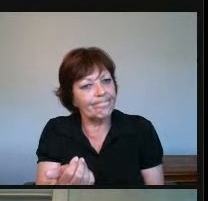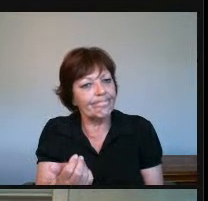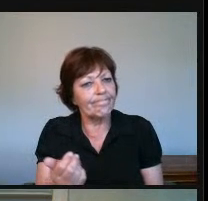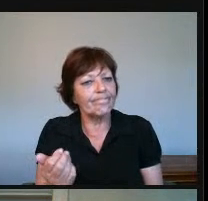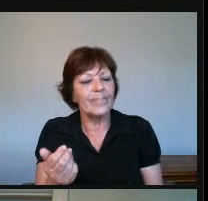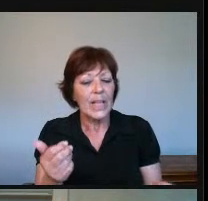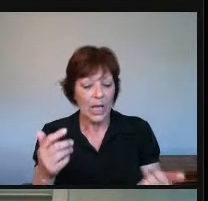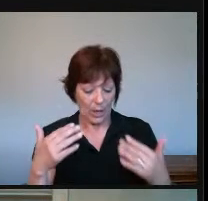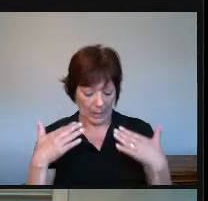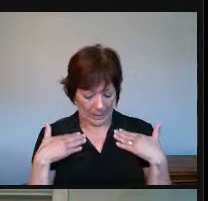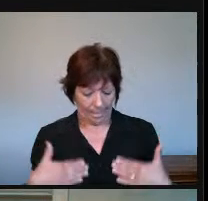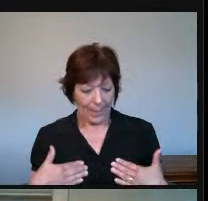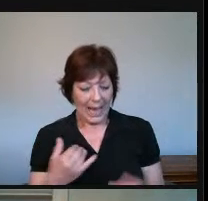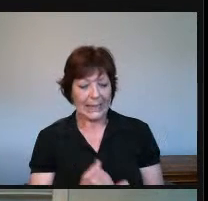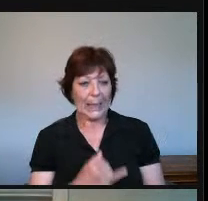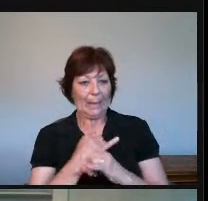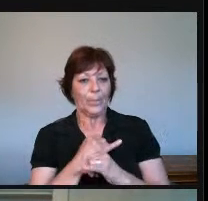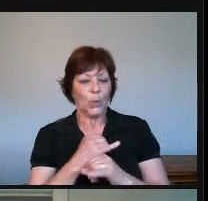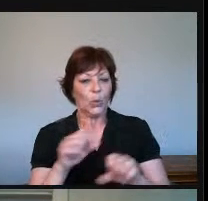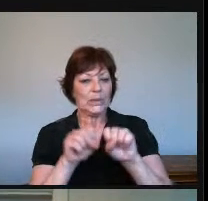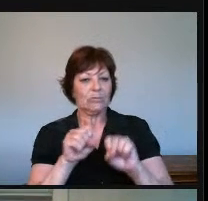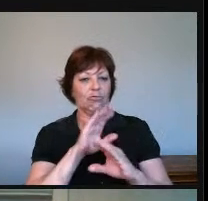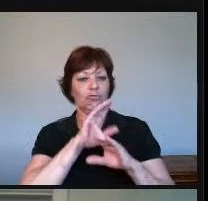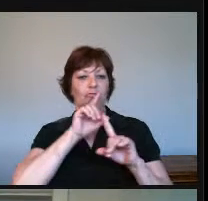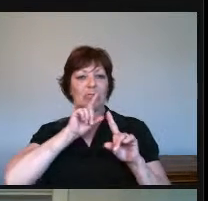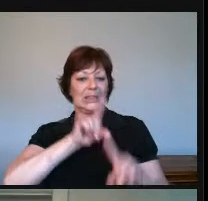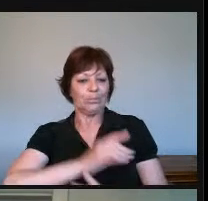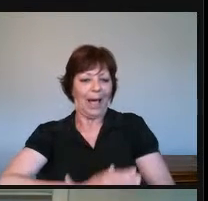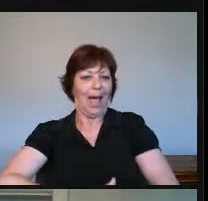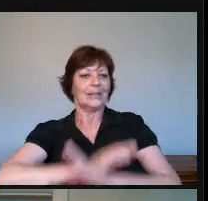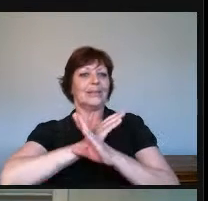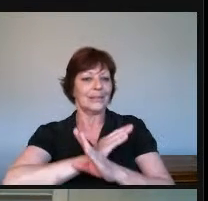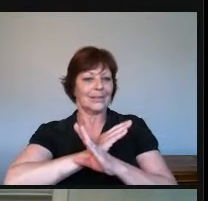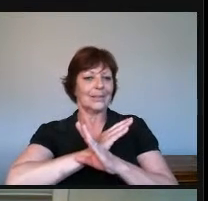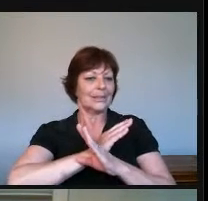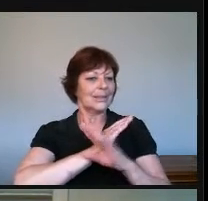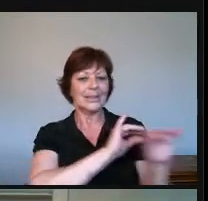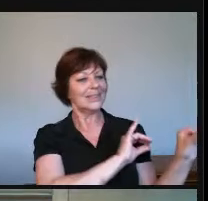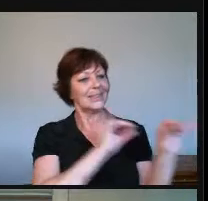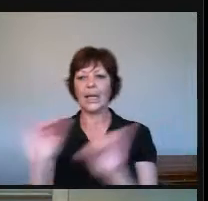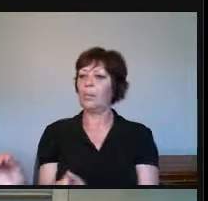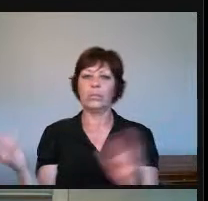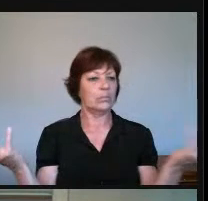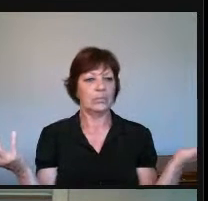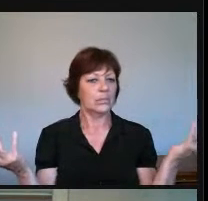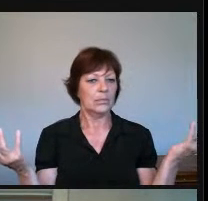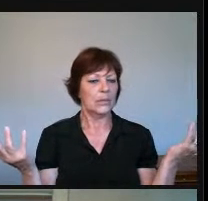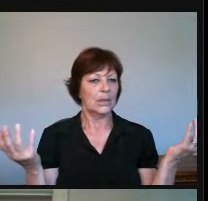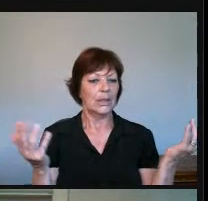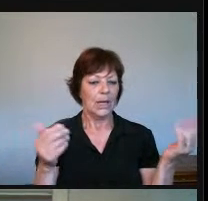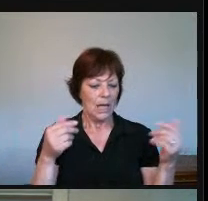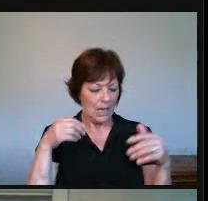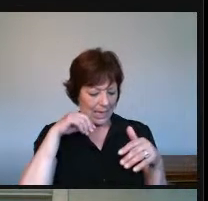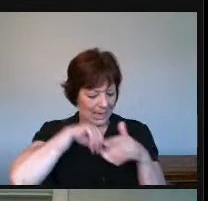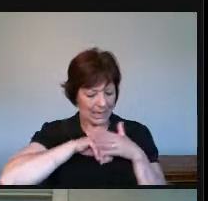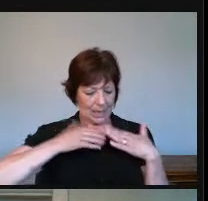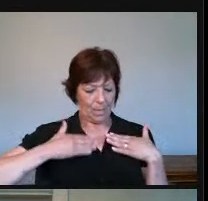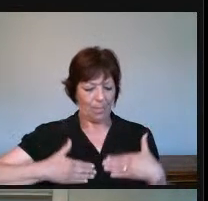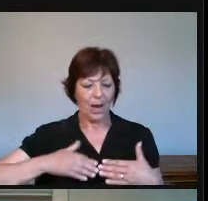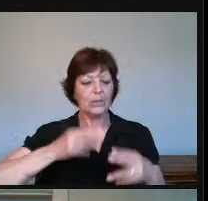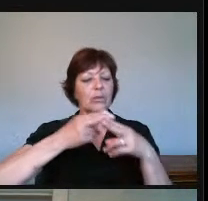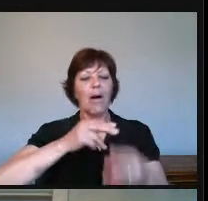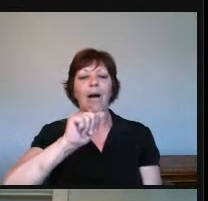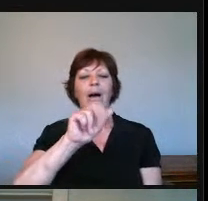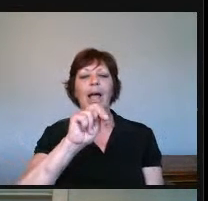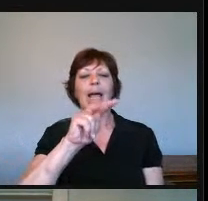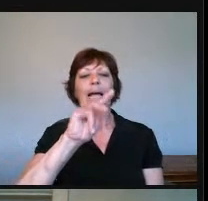response, the immune system response, is the same across the board. It's an antibody response